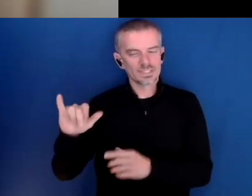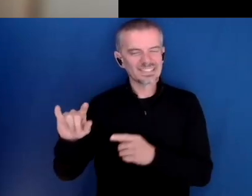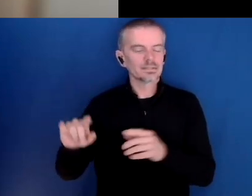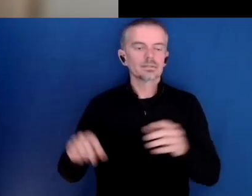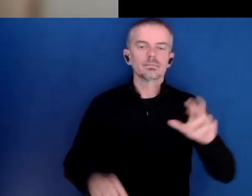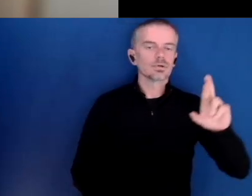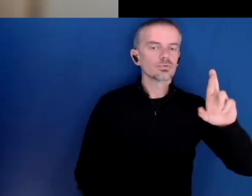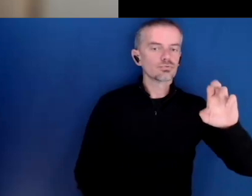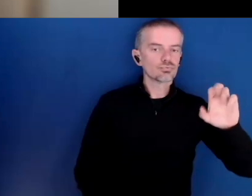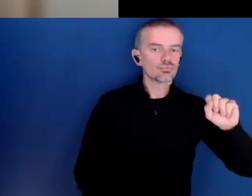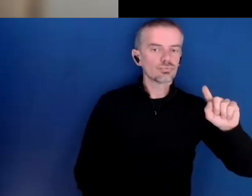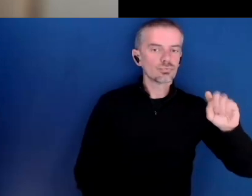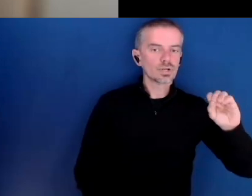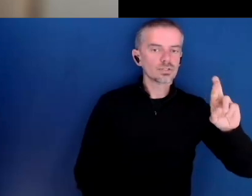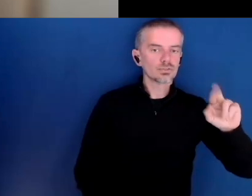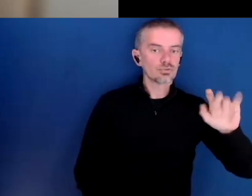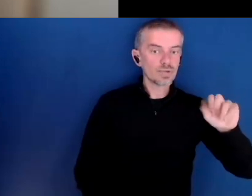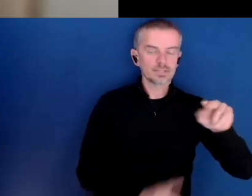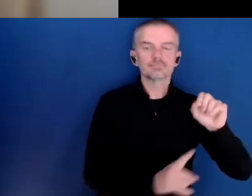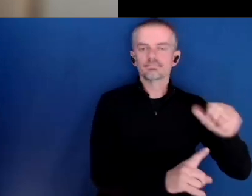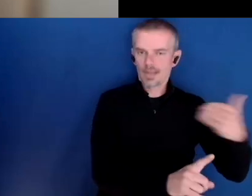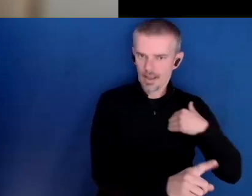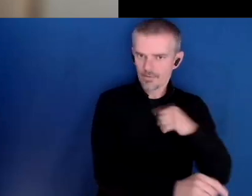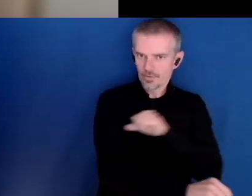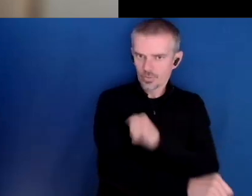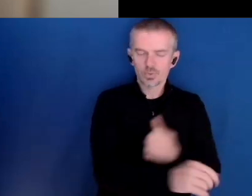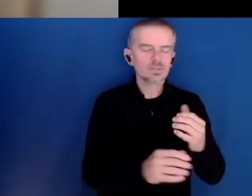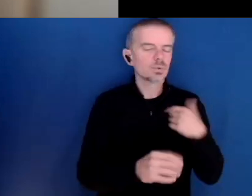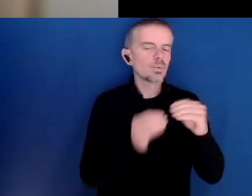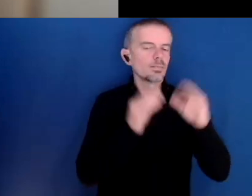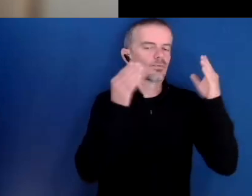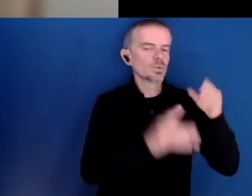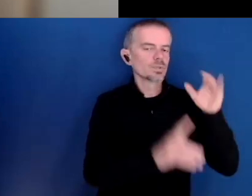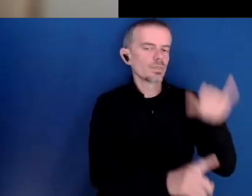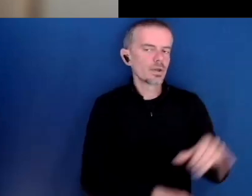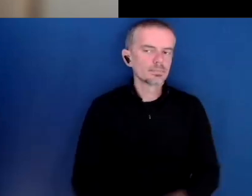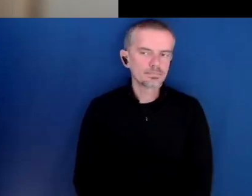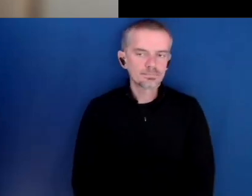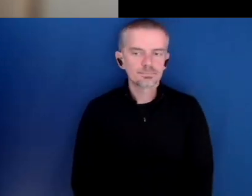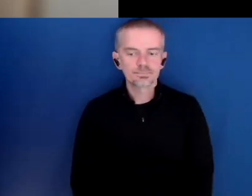do have authorities for restoration, and that's where the focus has been.